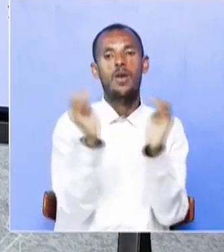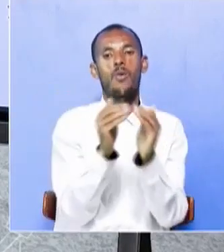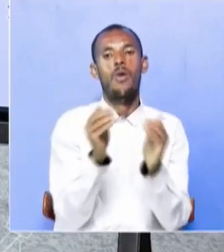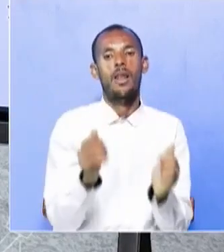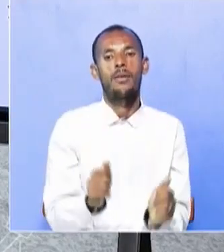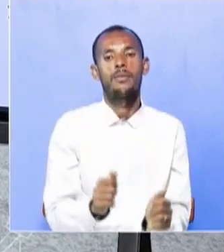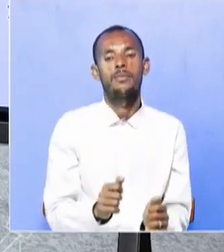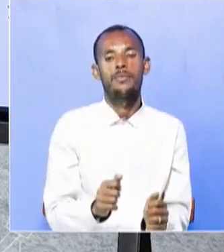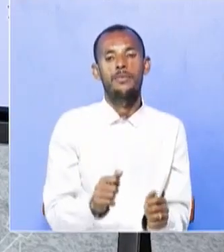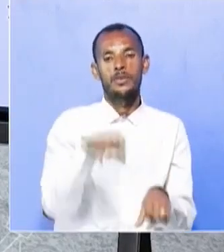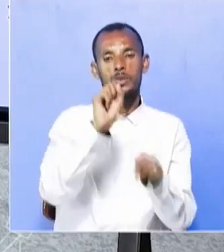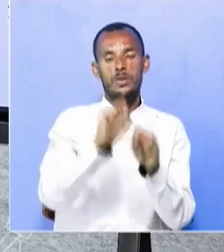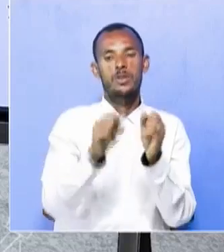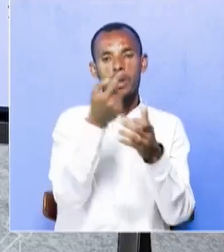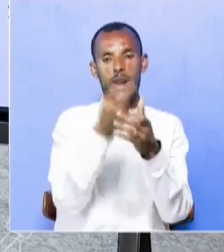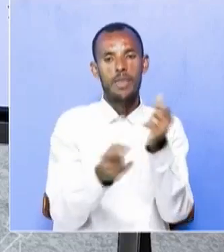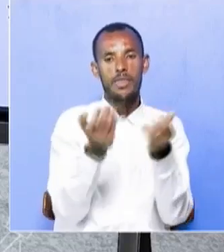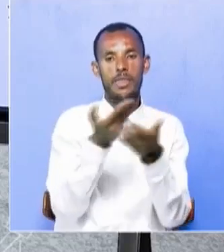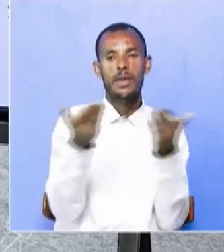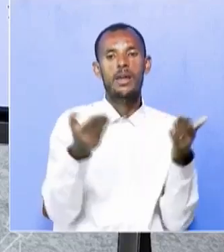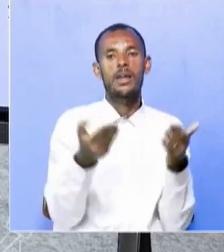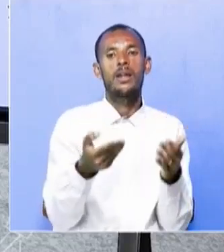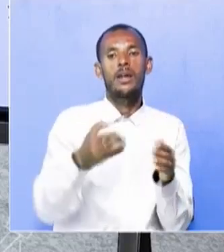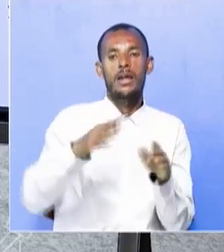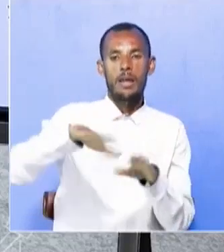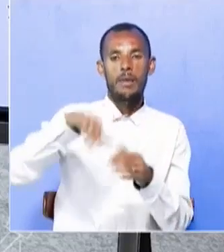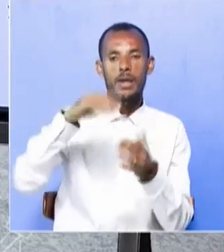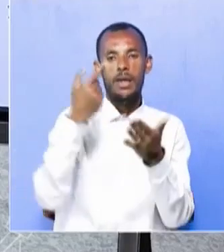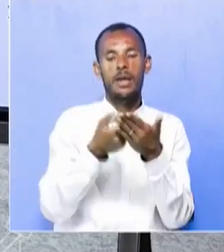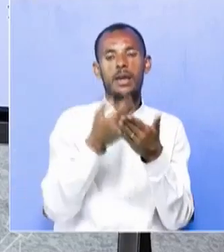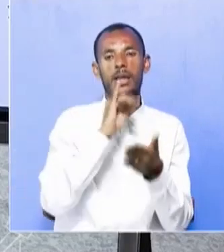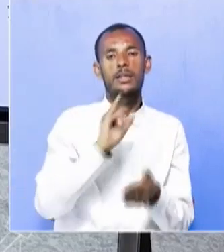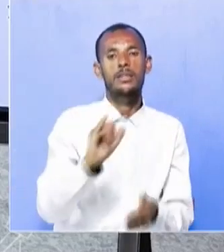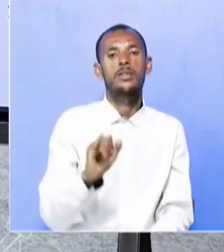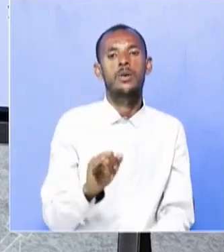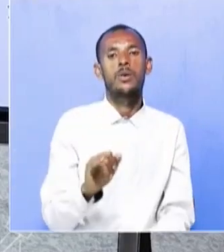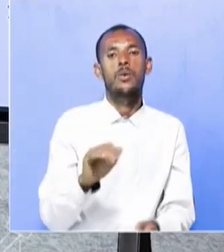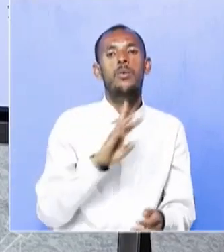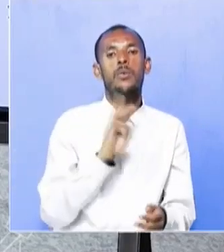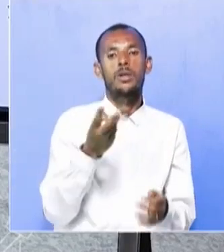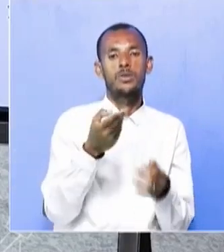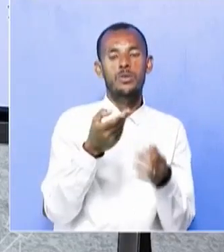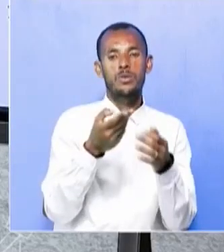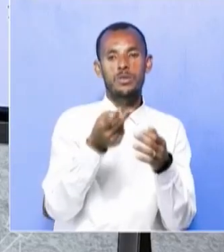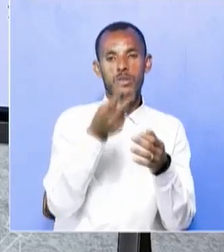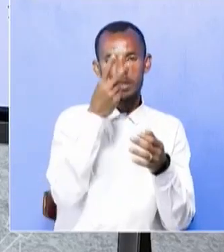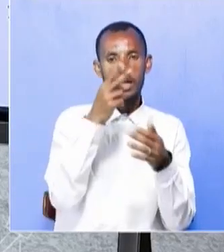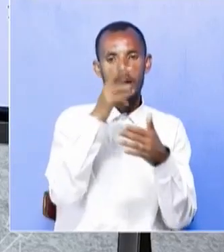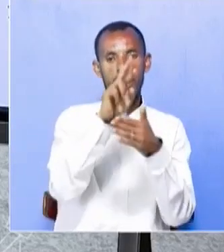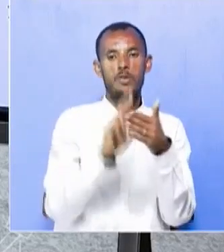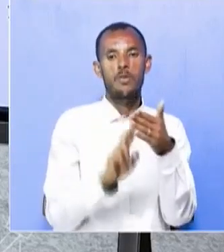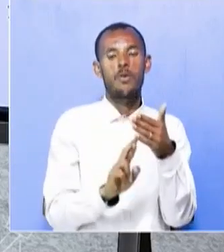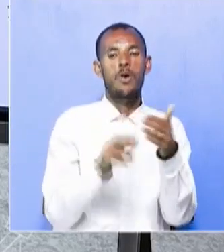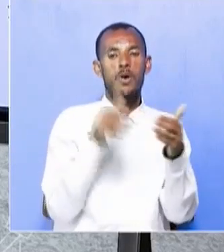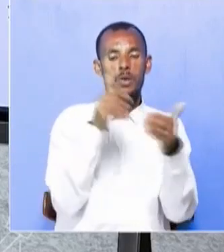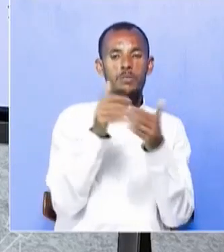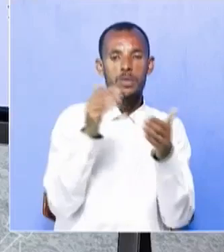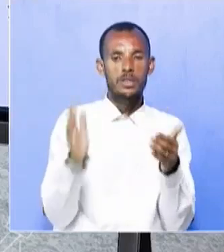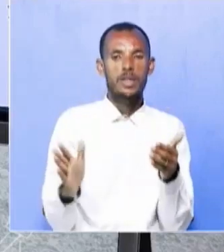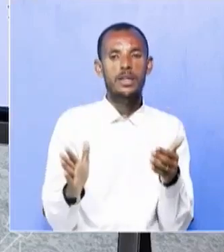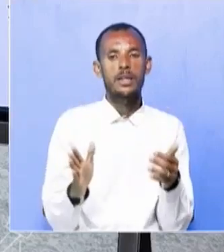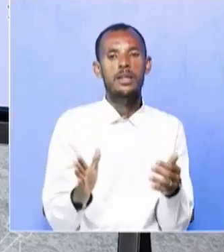same. So the only thing that remains here is we need to check the ratio of the corresponding